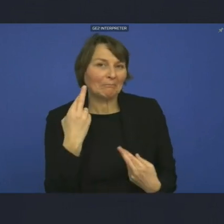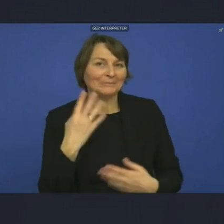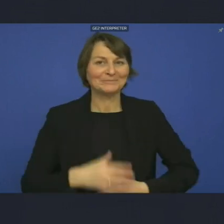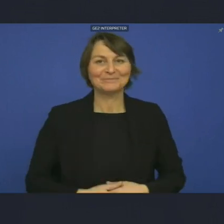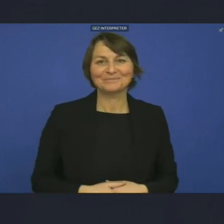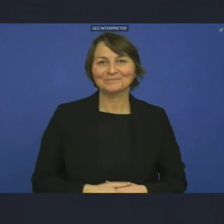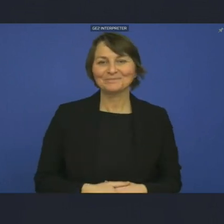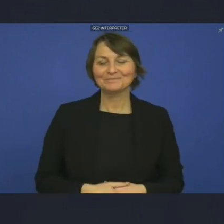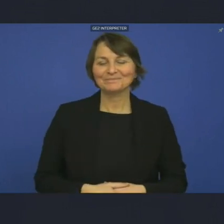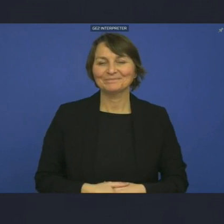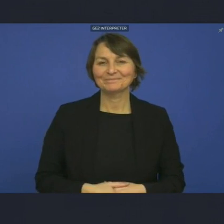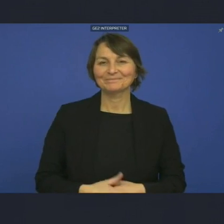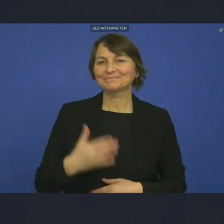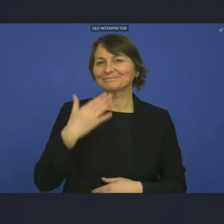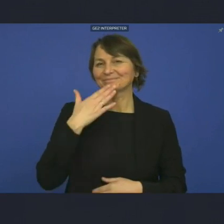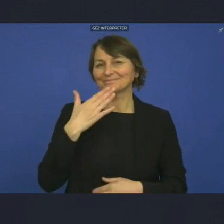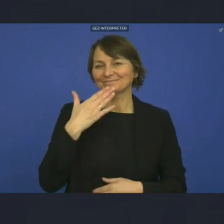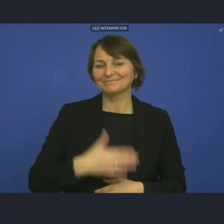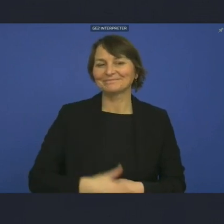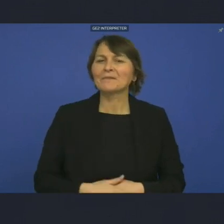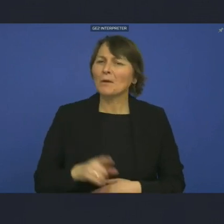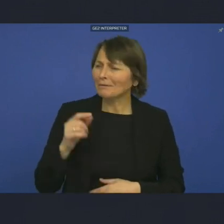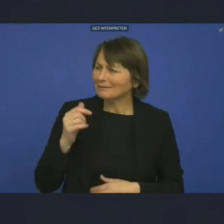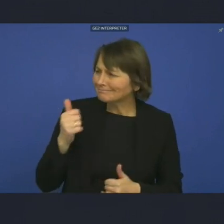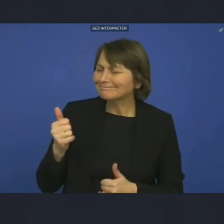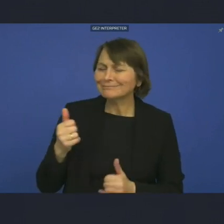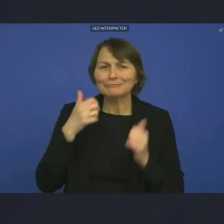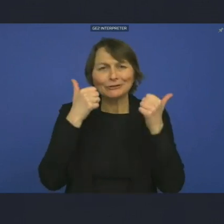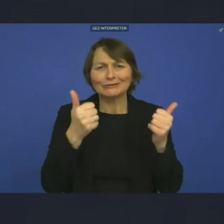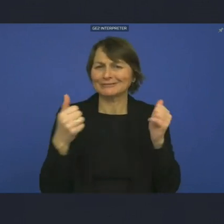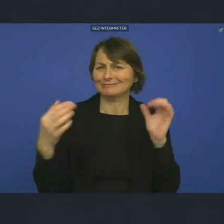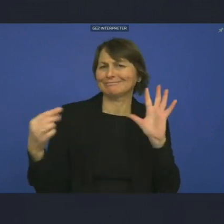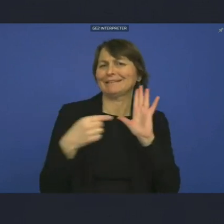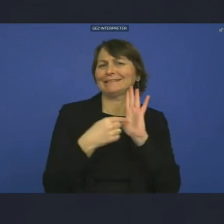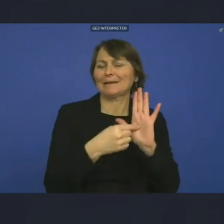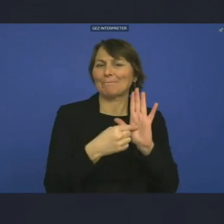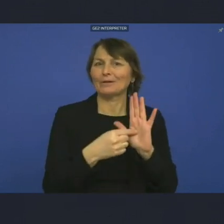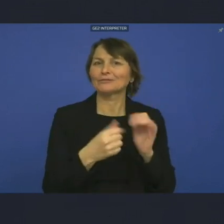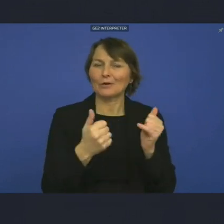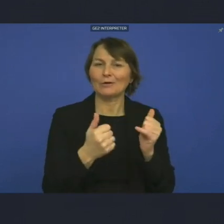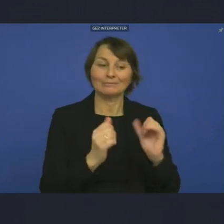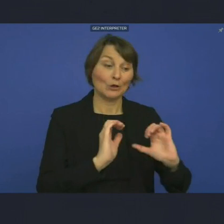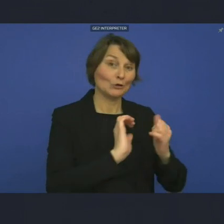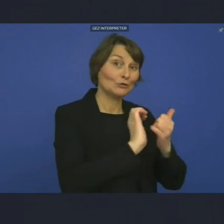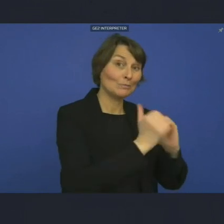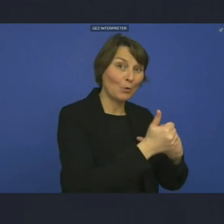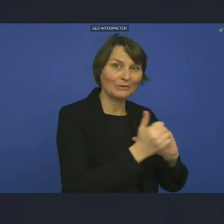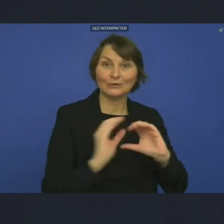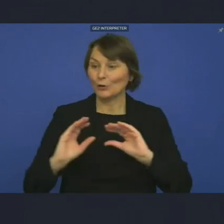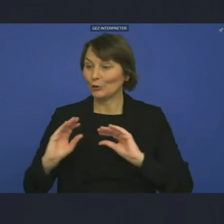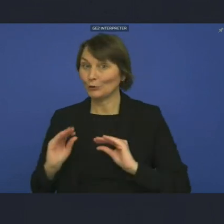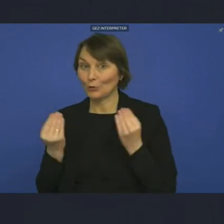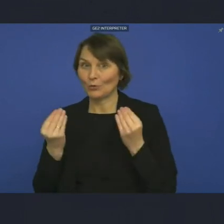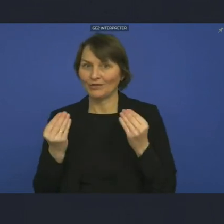Thank you. Thank you so much for sharing that and also putting these links between youth and sport, which could hopefully also